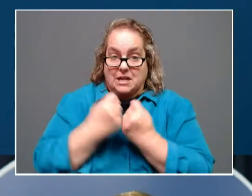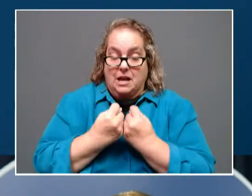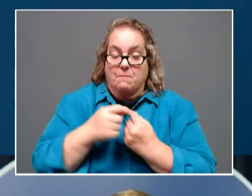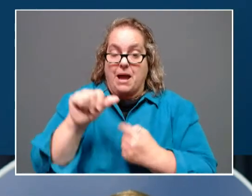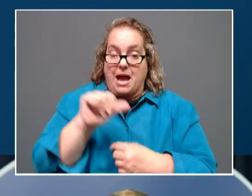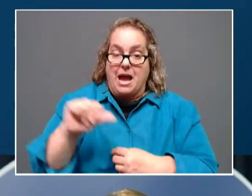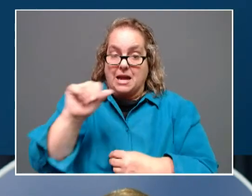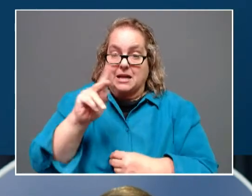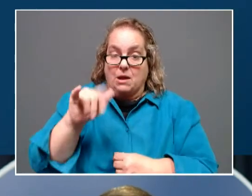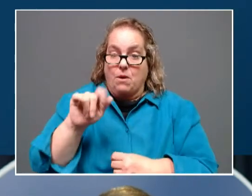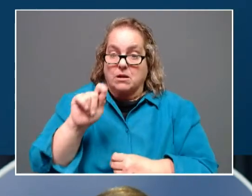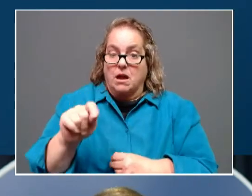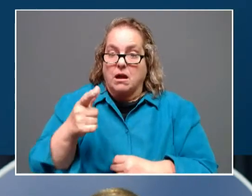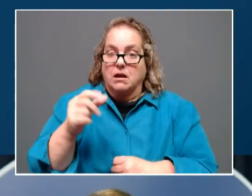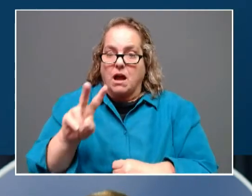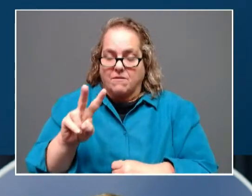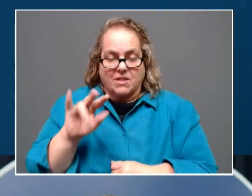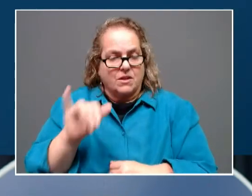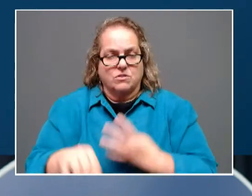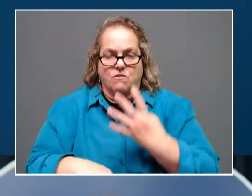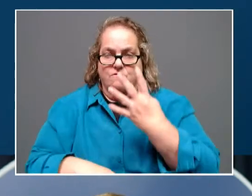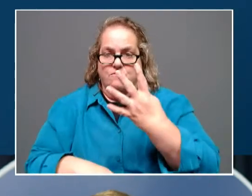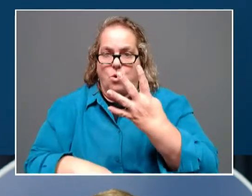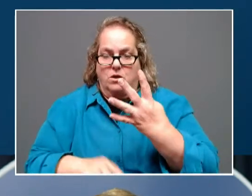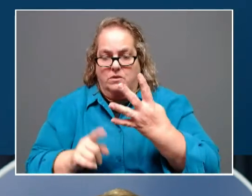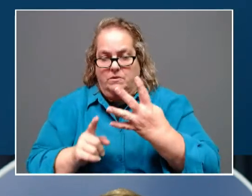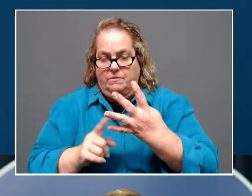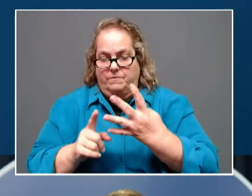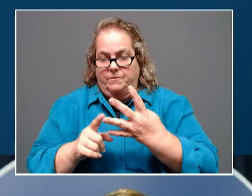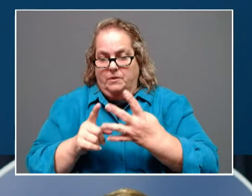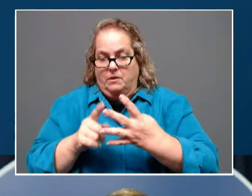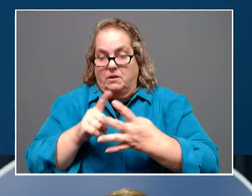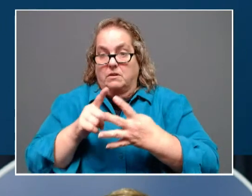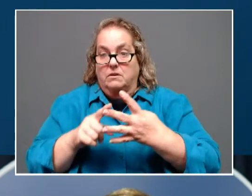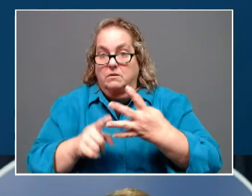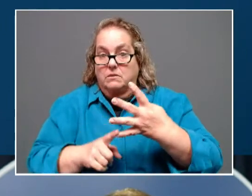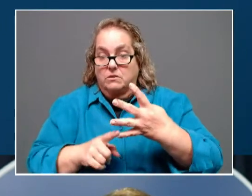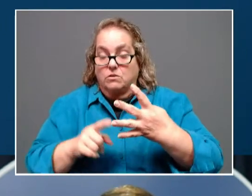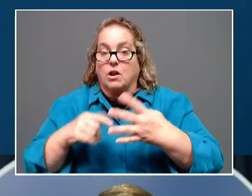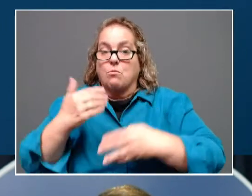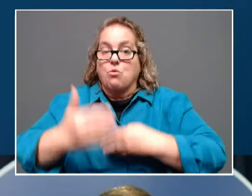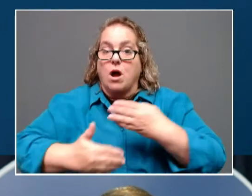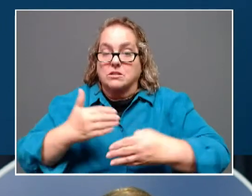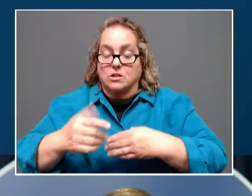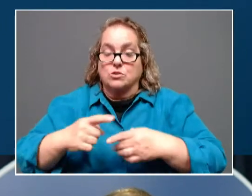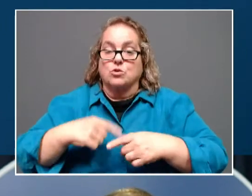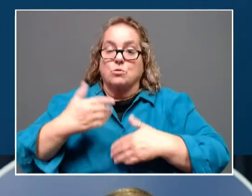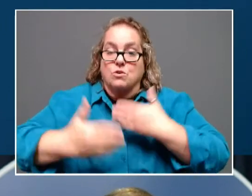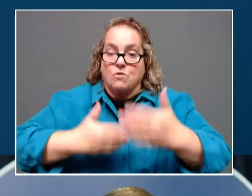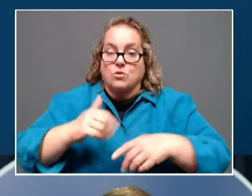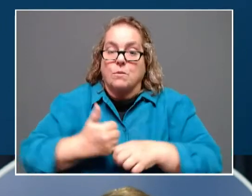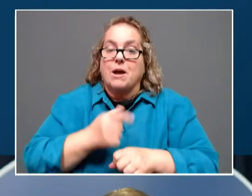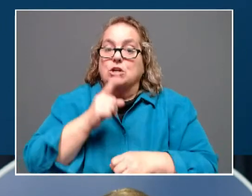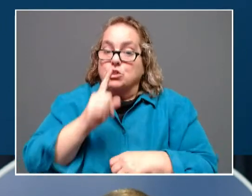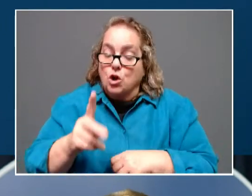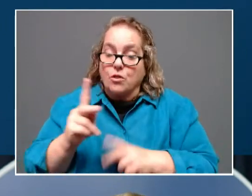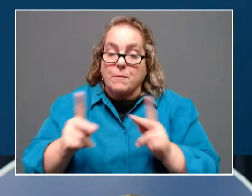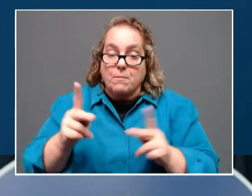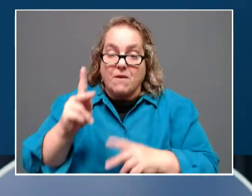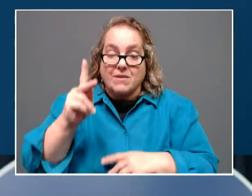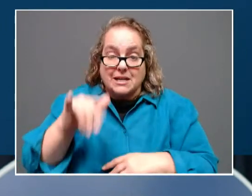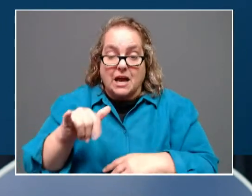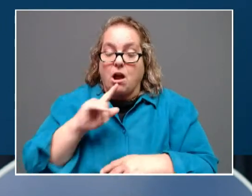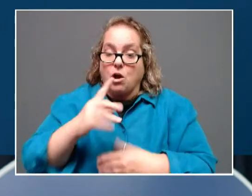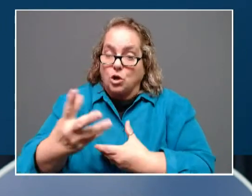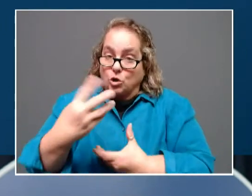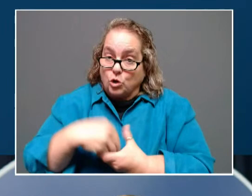These are 4 steps in a process about moving forward to make sure that the people of Kentucky are included, that